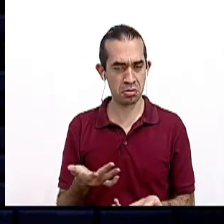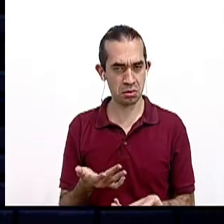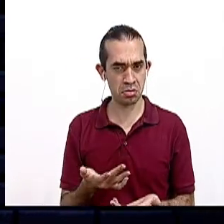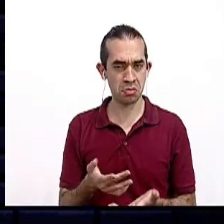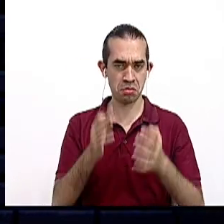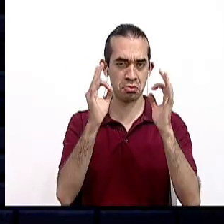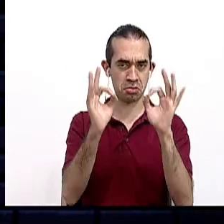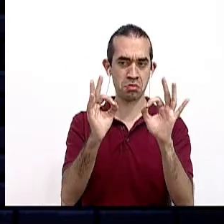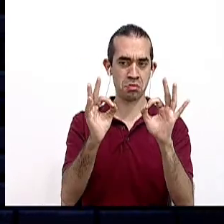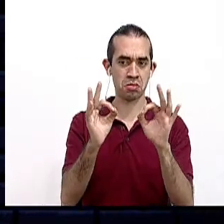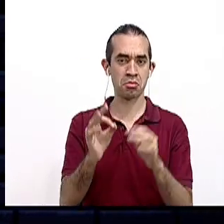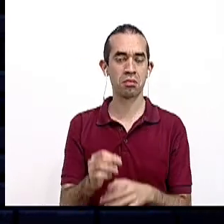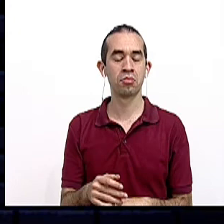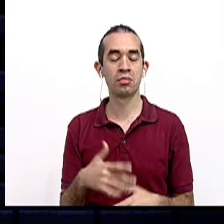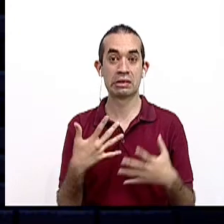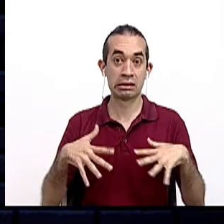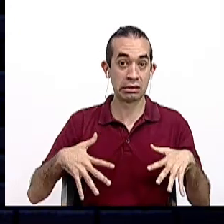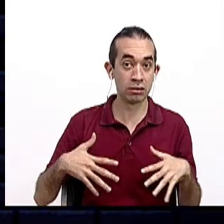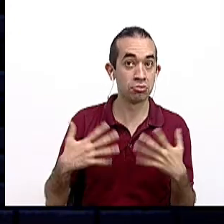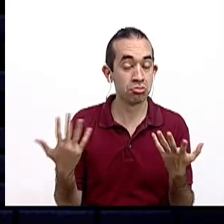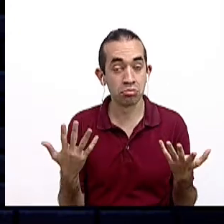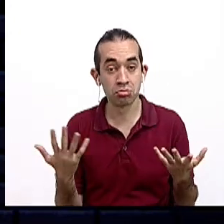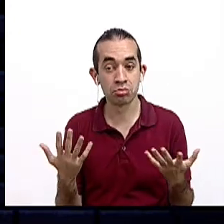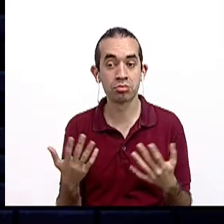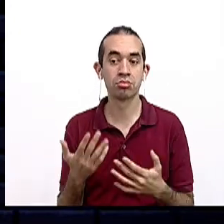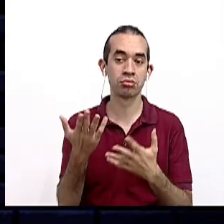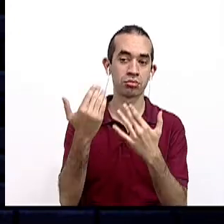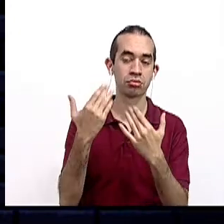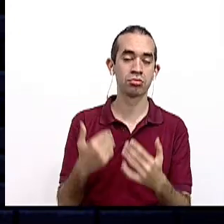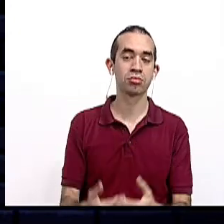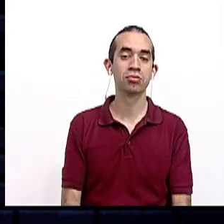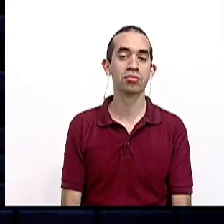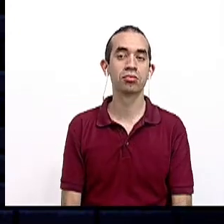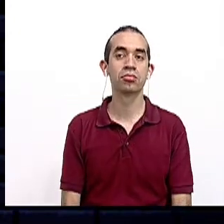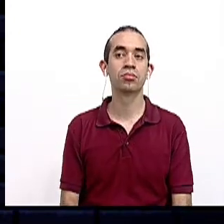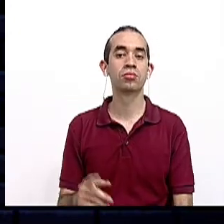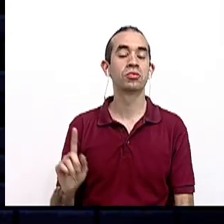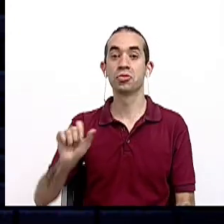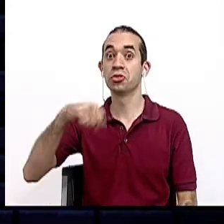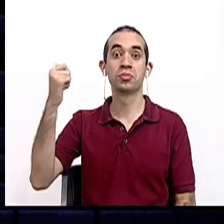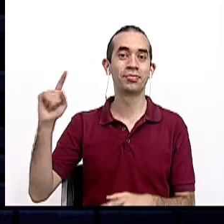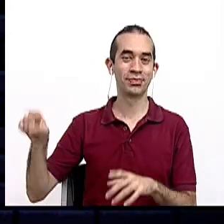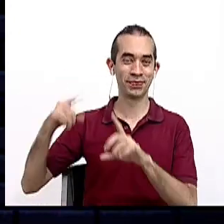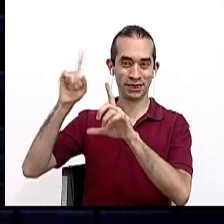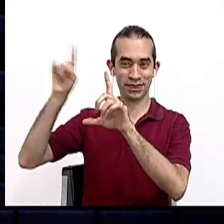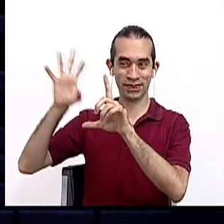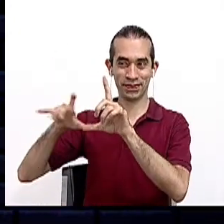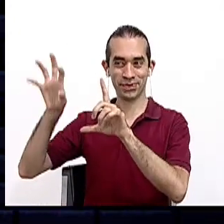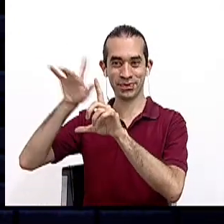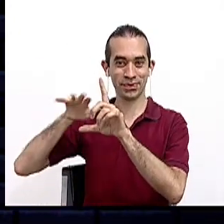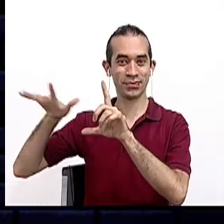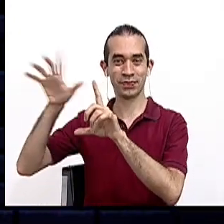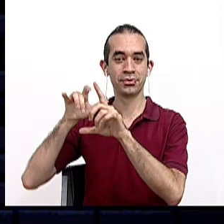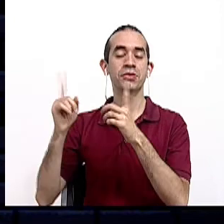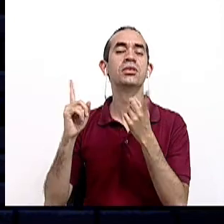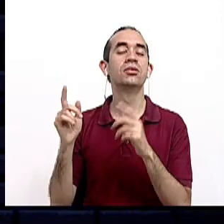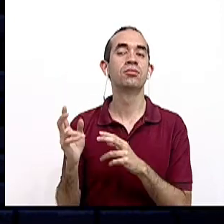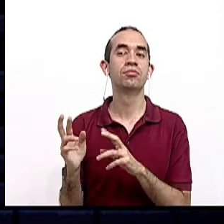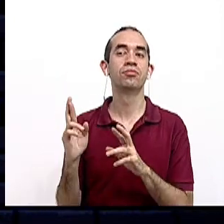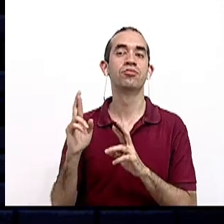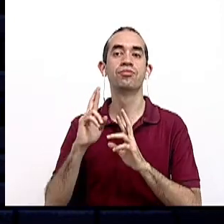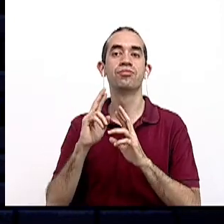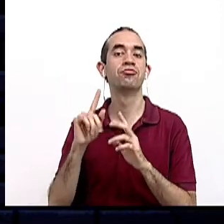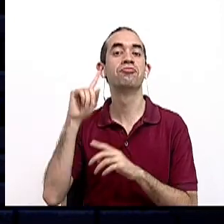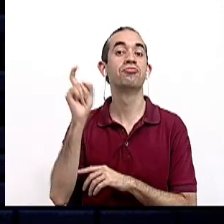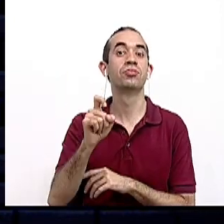you good? Are you a little anxious? Let's see the next lucky number. What is the other question that we have? That is